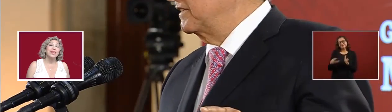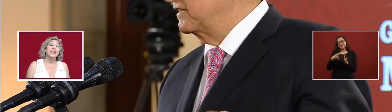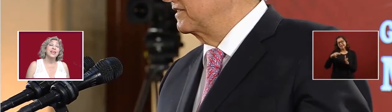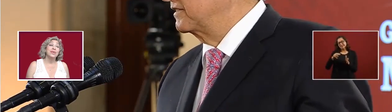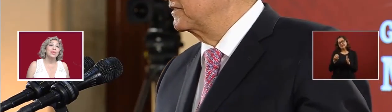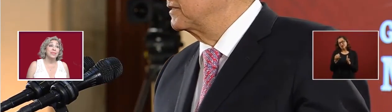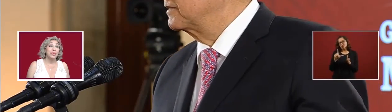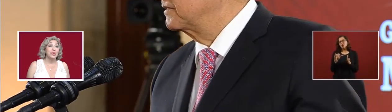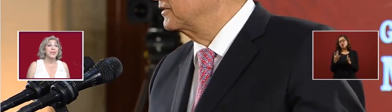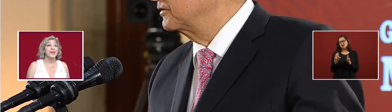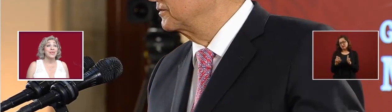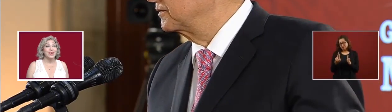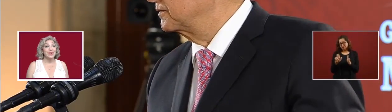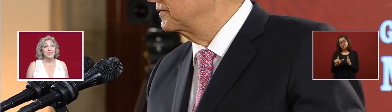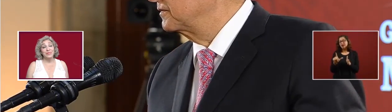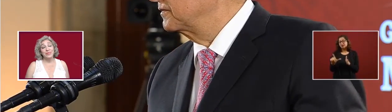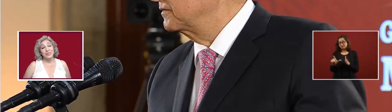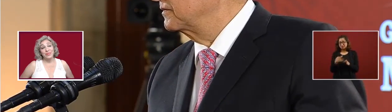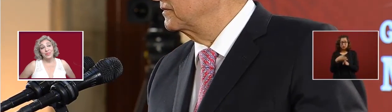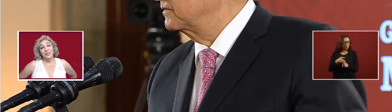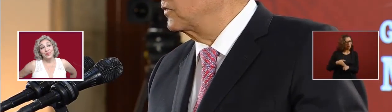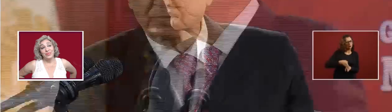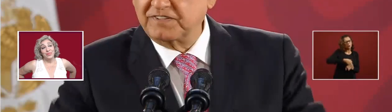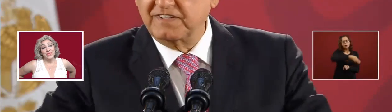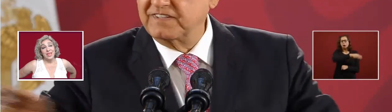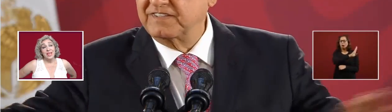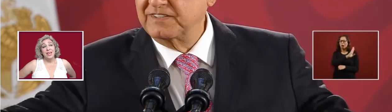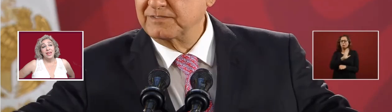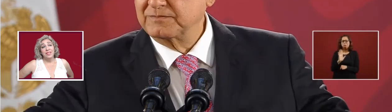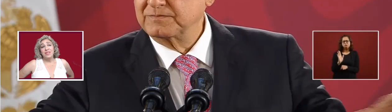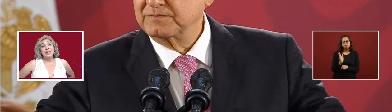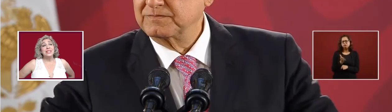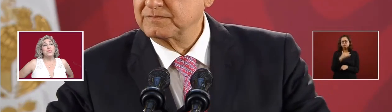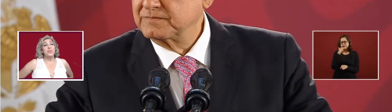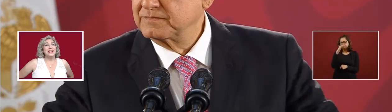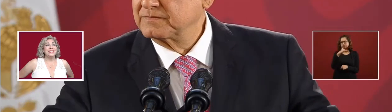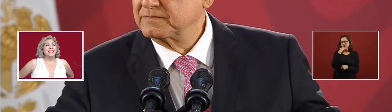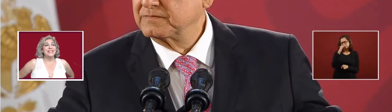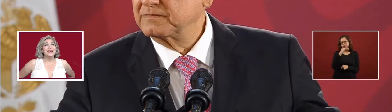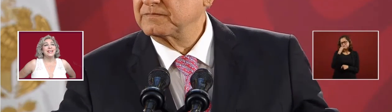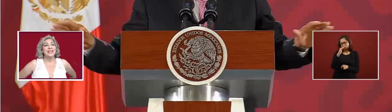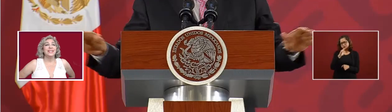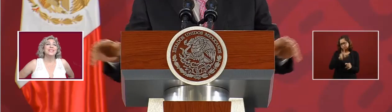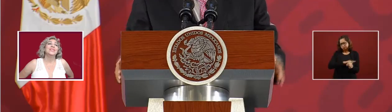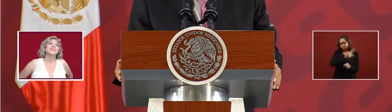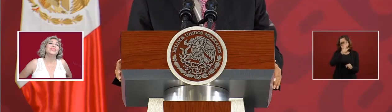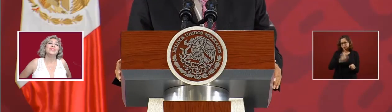the neoliberal period there is no president